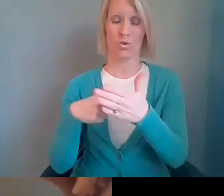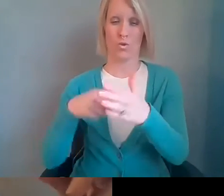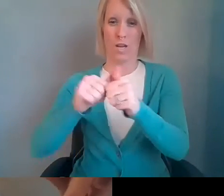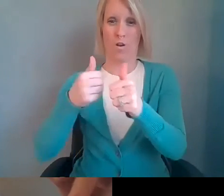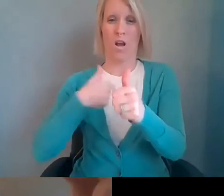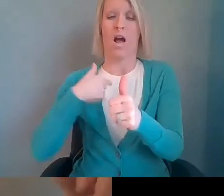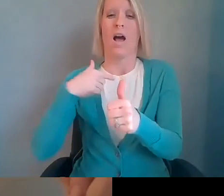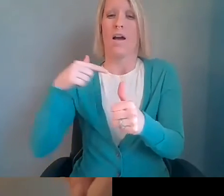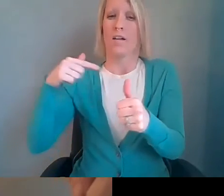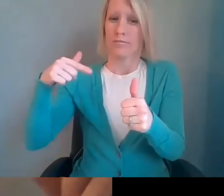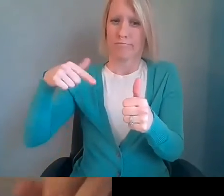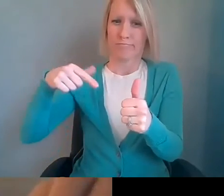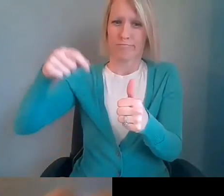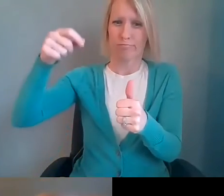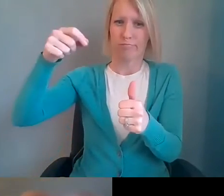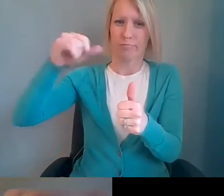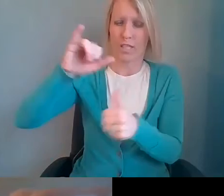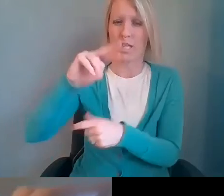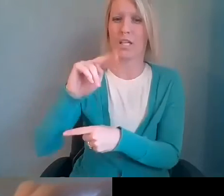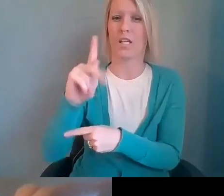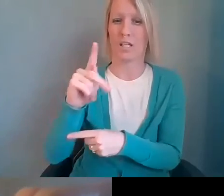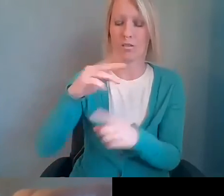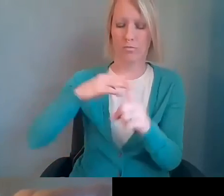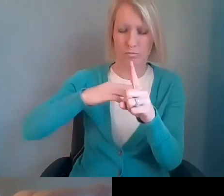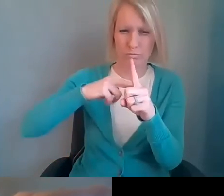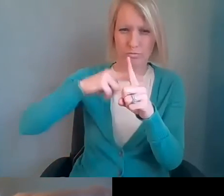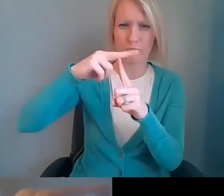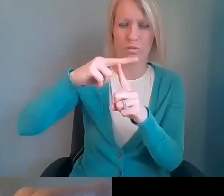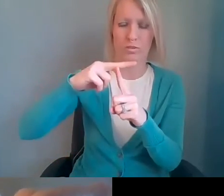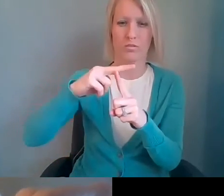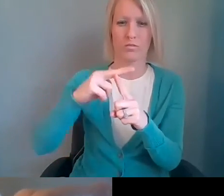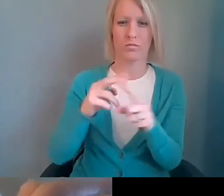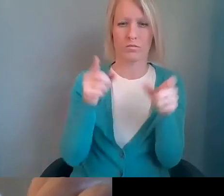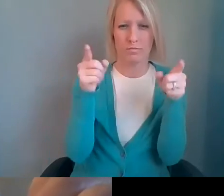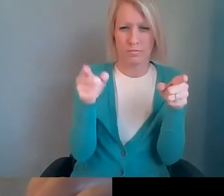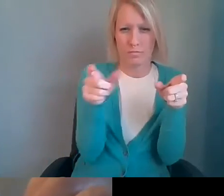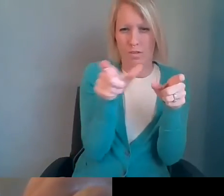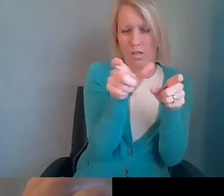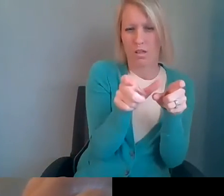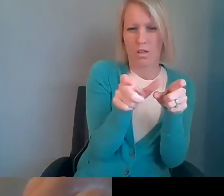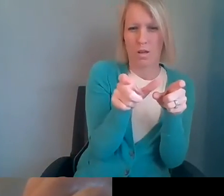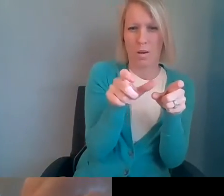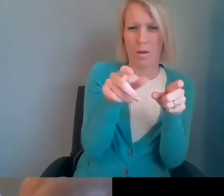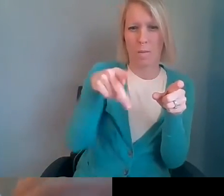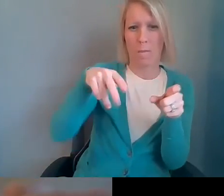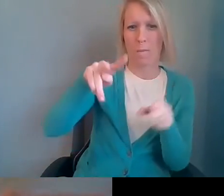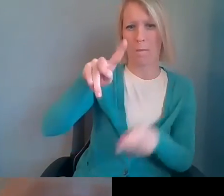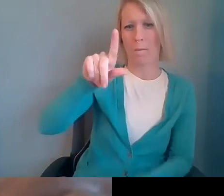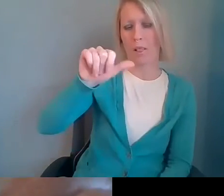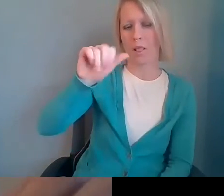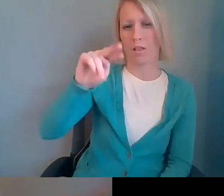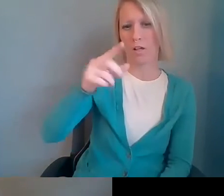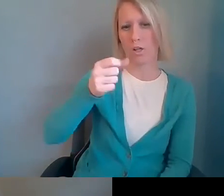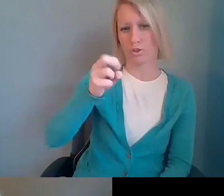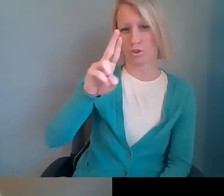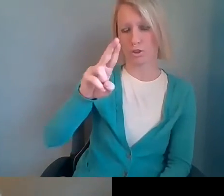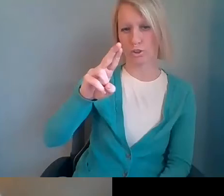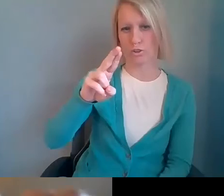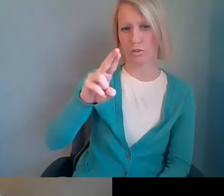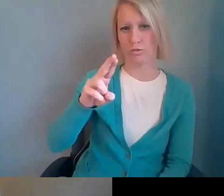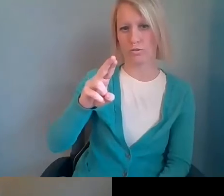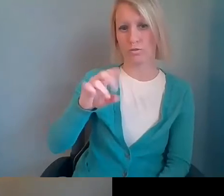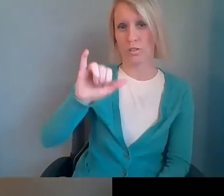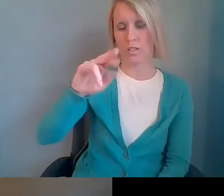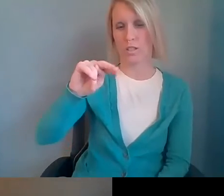with ink. I would set the plunger all the way down here to the bottom, and then I would take the pen and stick it into